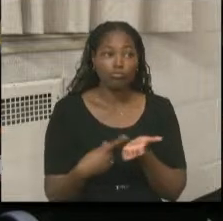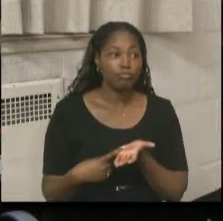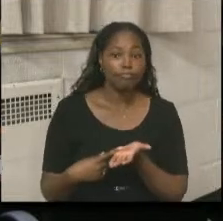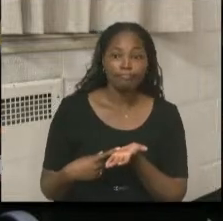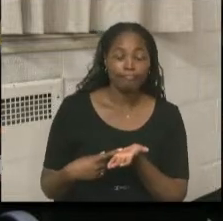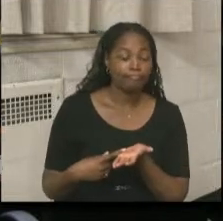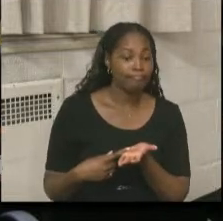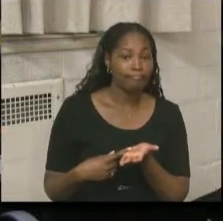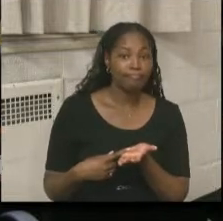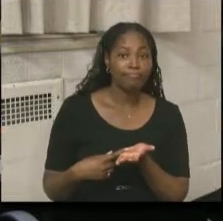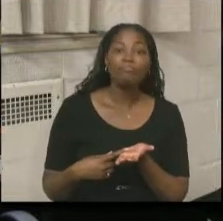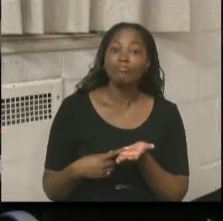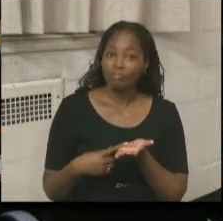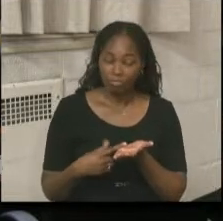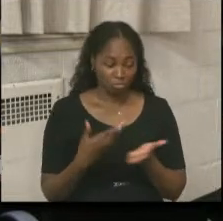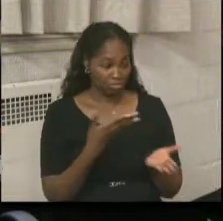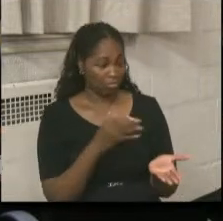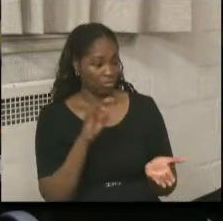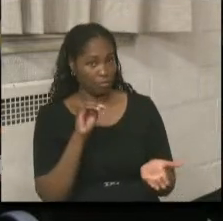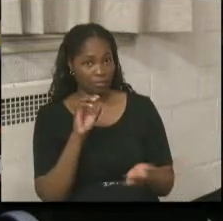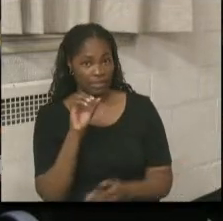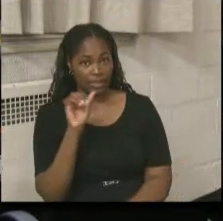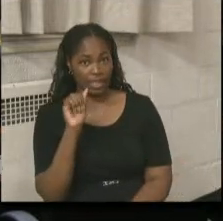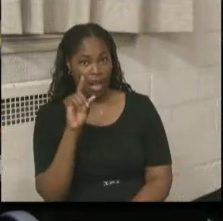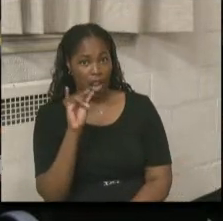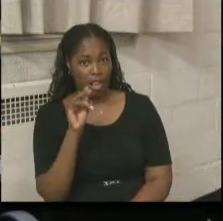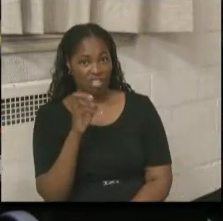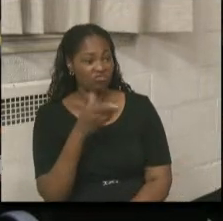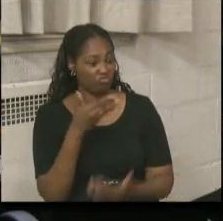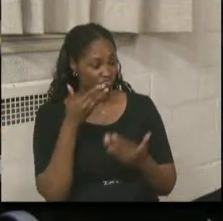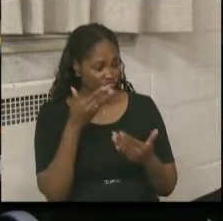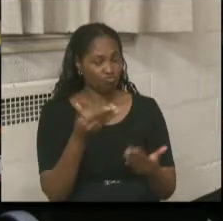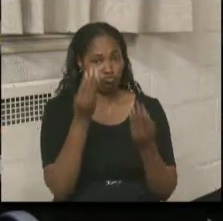Seeing none, Ms. Adeline, please call for the vote.